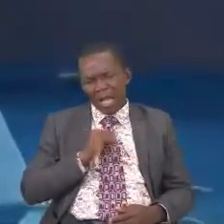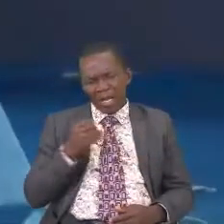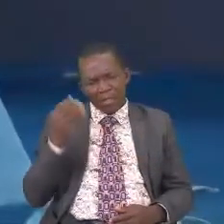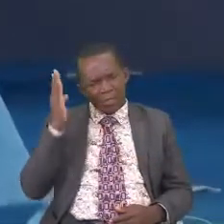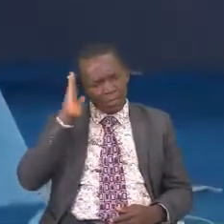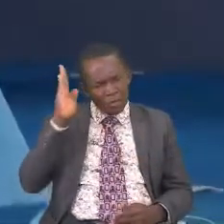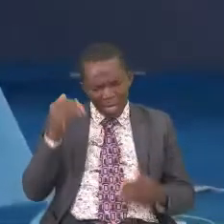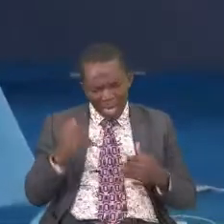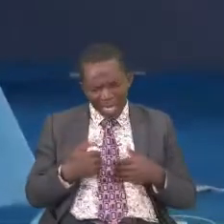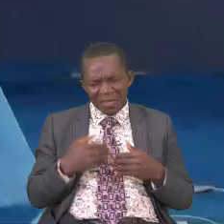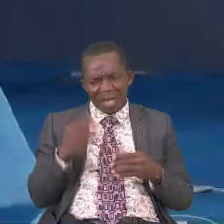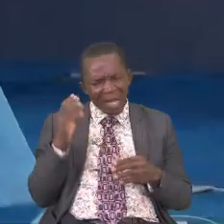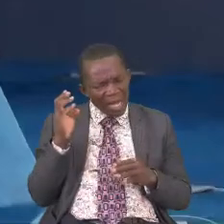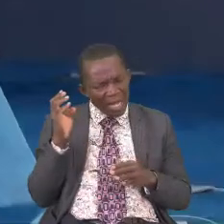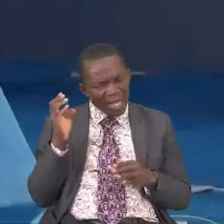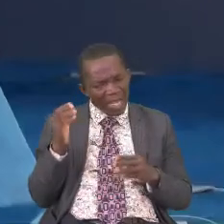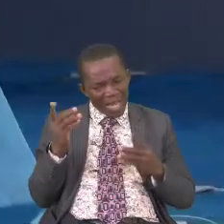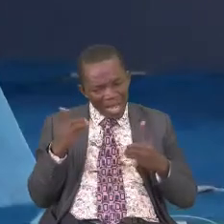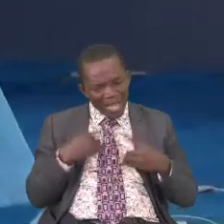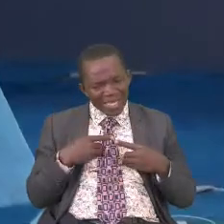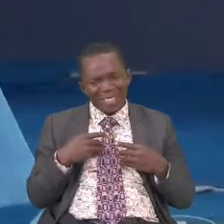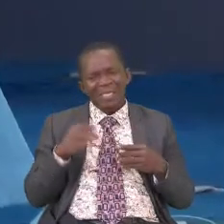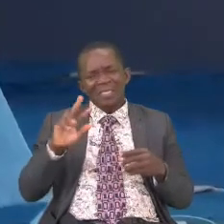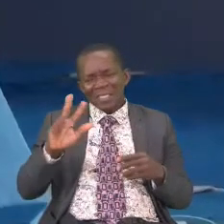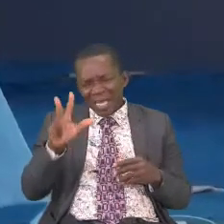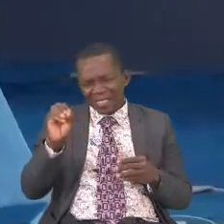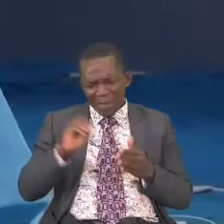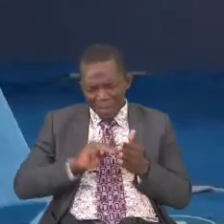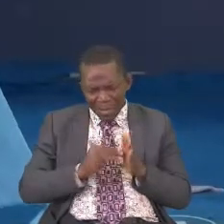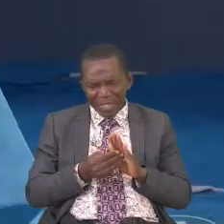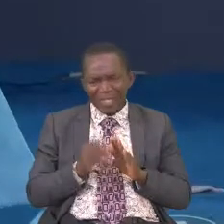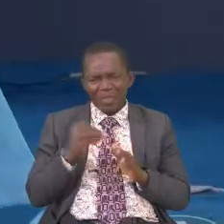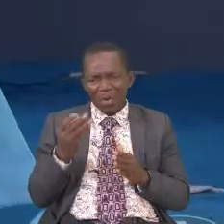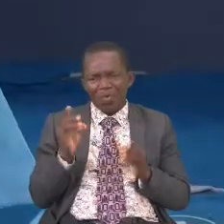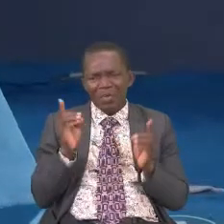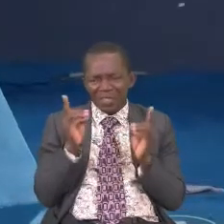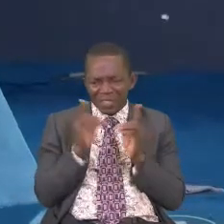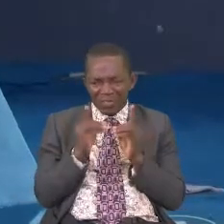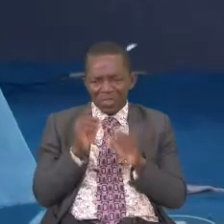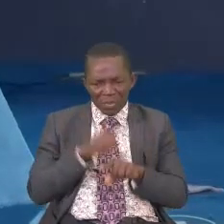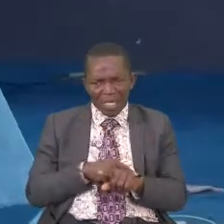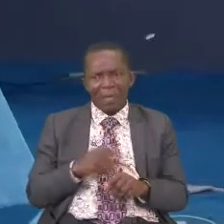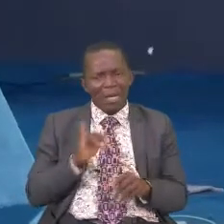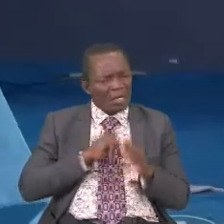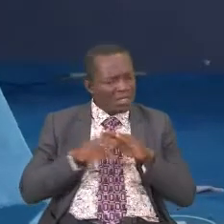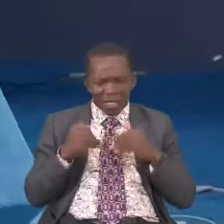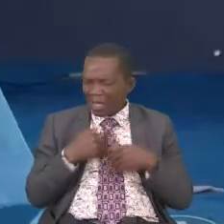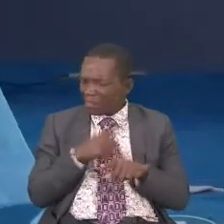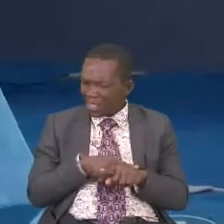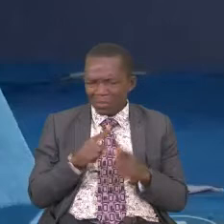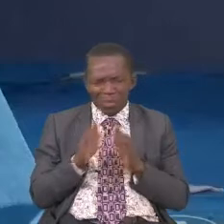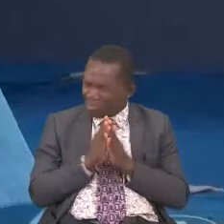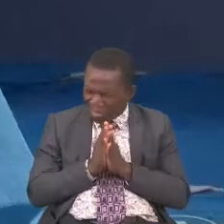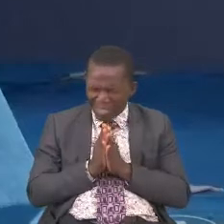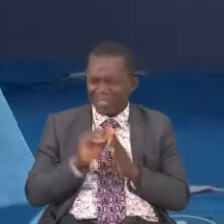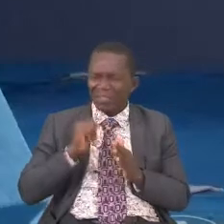1 hour quiet time, devotional time this morning, and I didn't have all that 1 hour. I only had 15, 20 minutes.